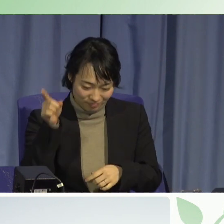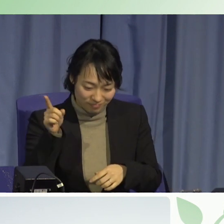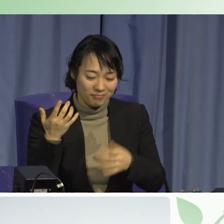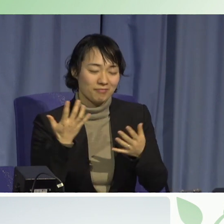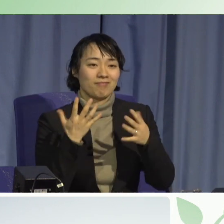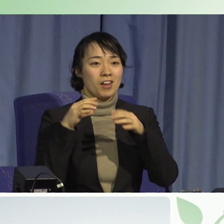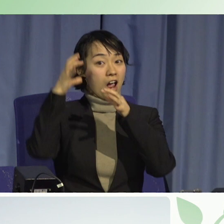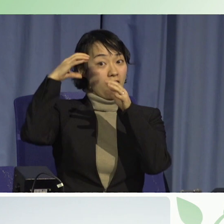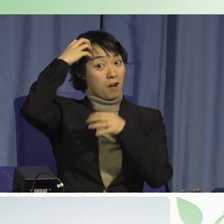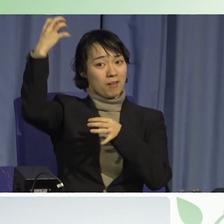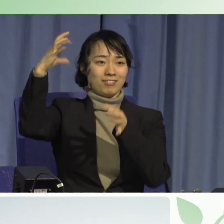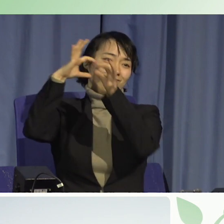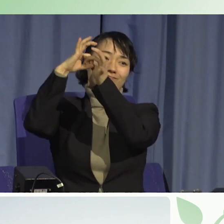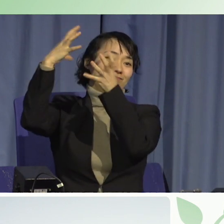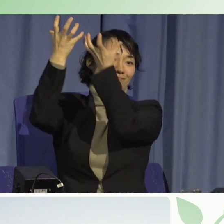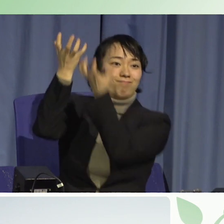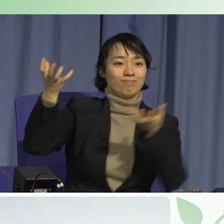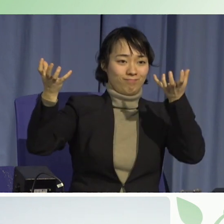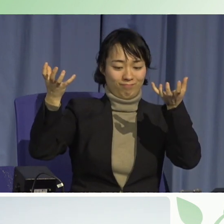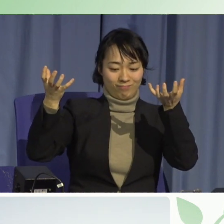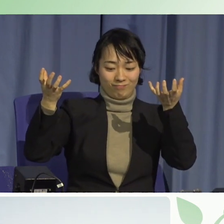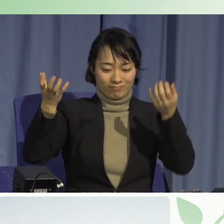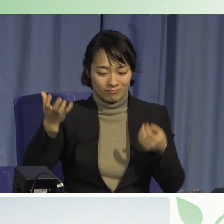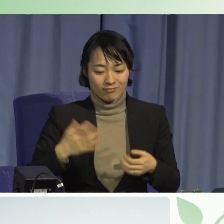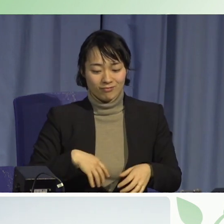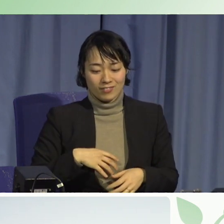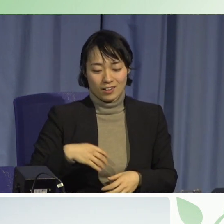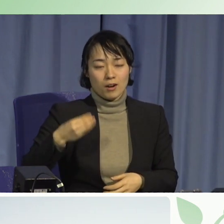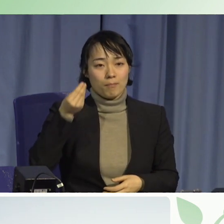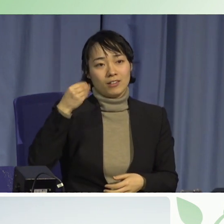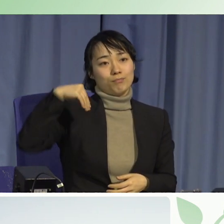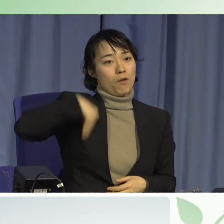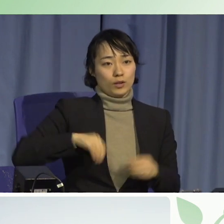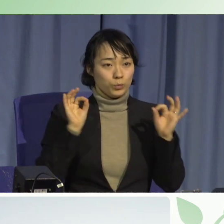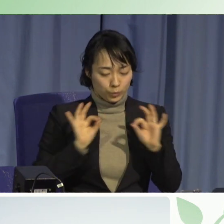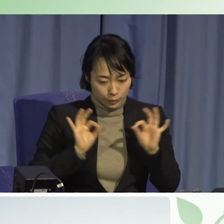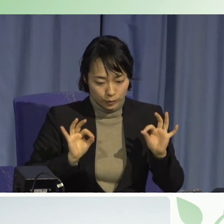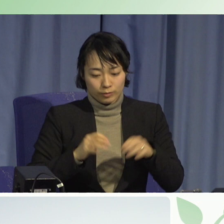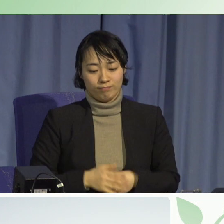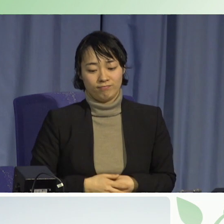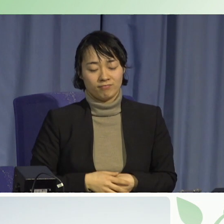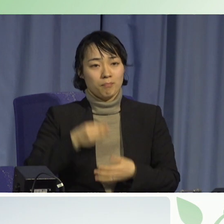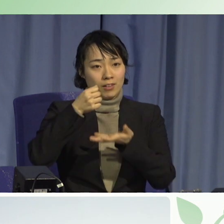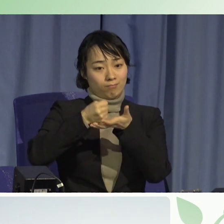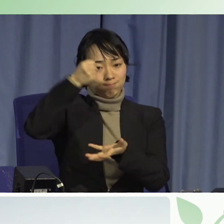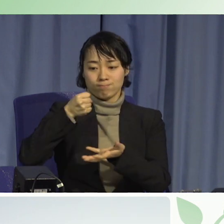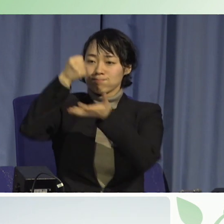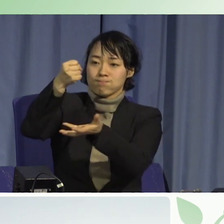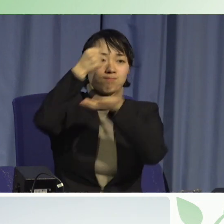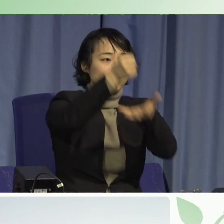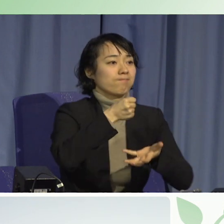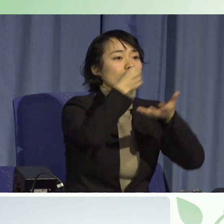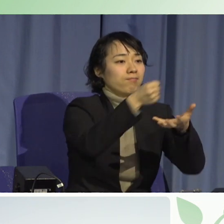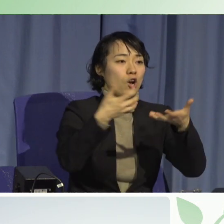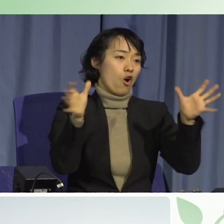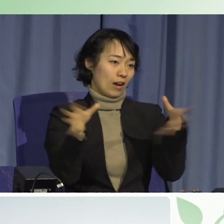Nippon Foundation is non-governmental, independent, non-profit organization